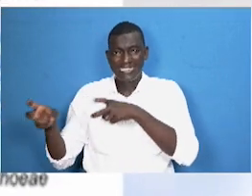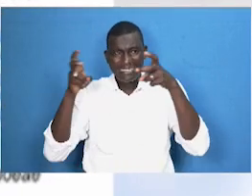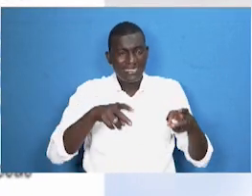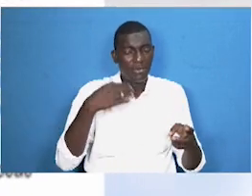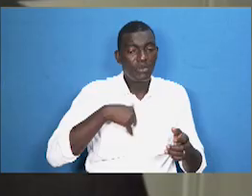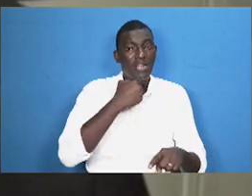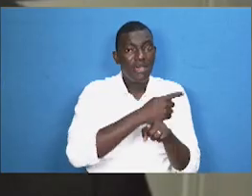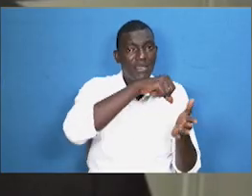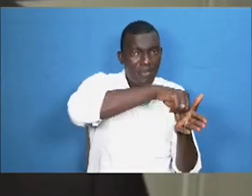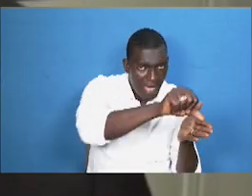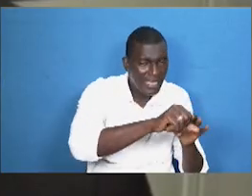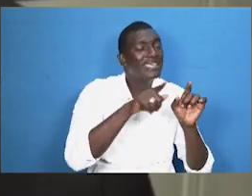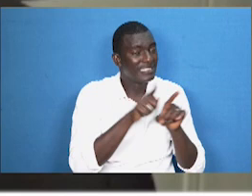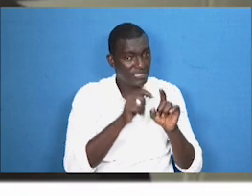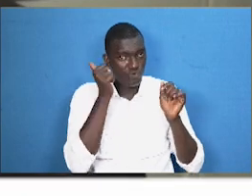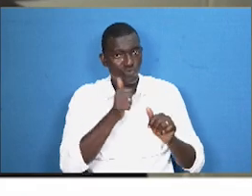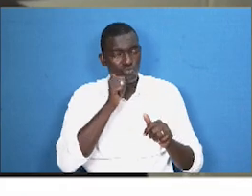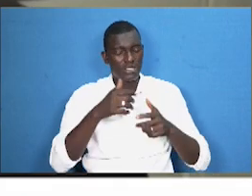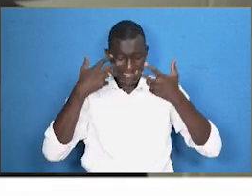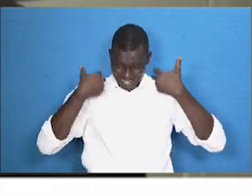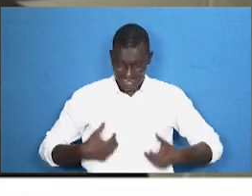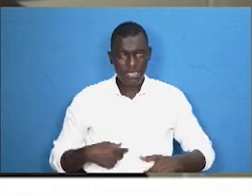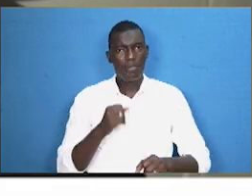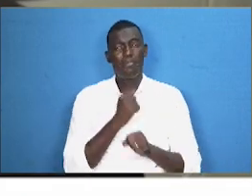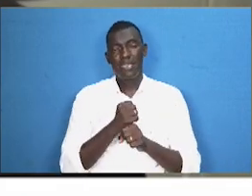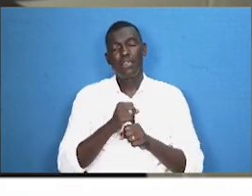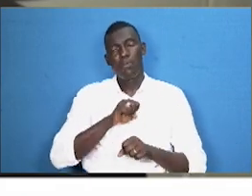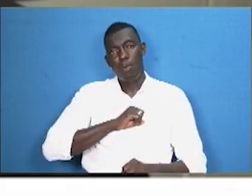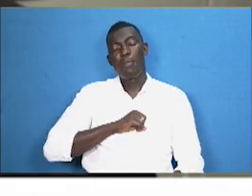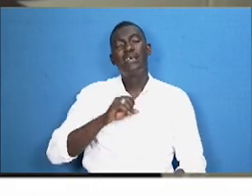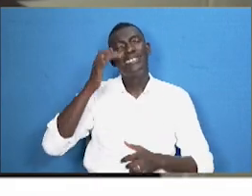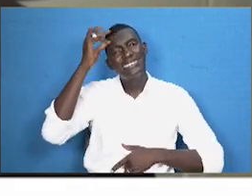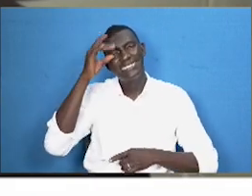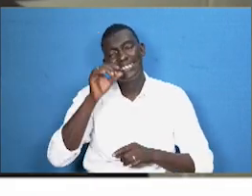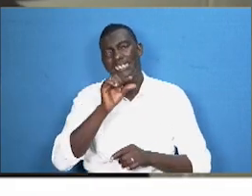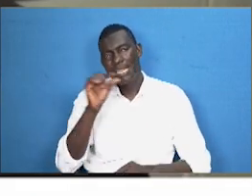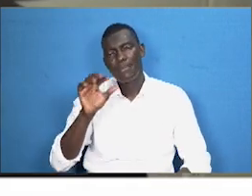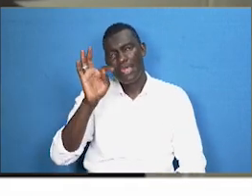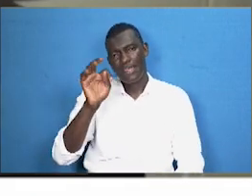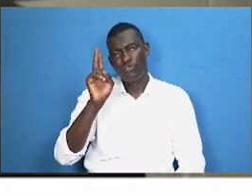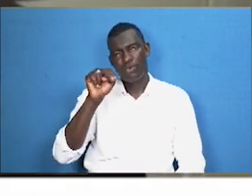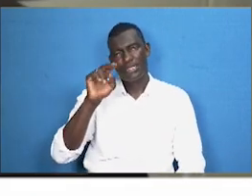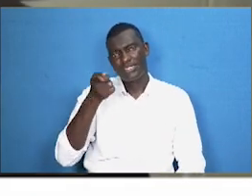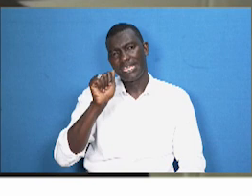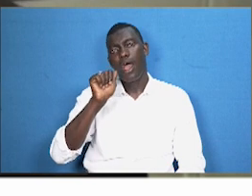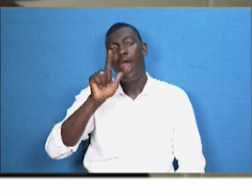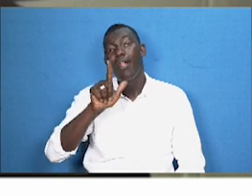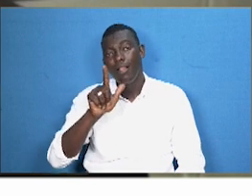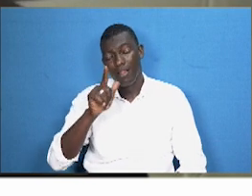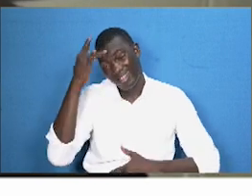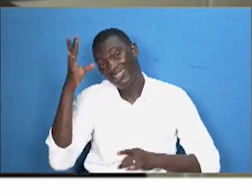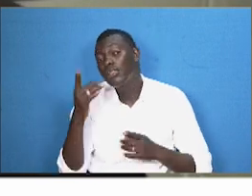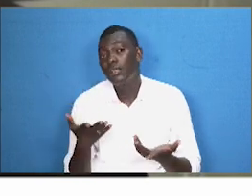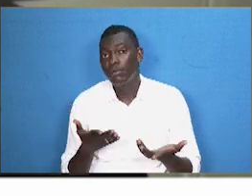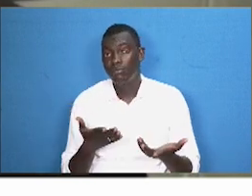disorders, especially for women. You will be suffering, you know, from some itches, and there are circumstances that also what is evident is that you will